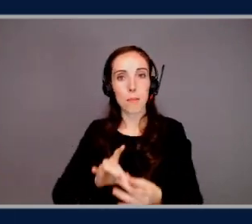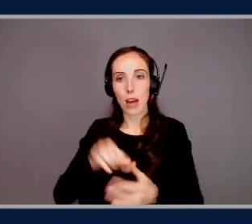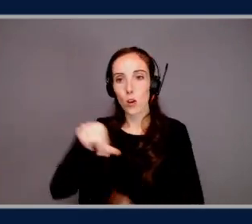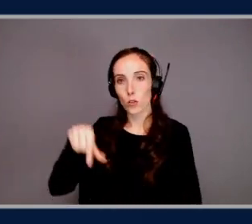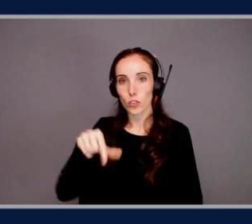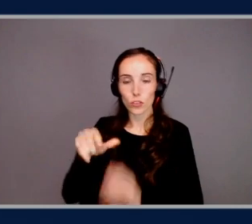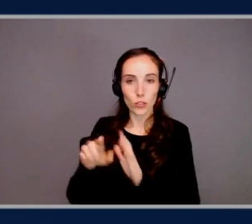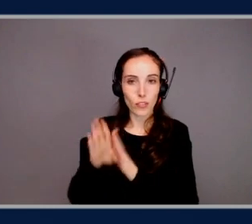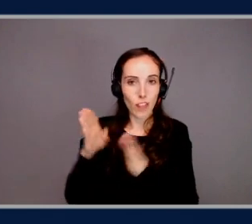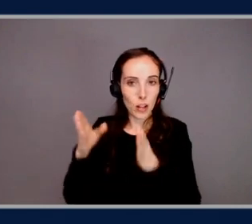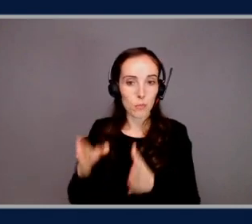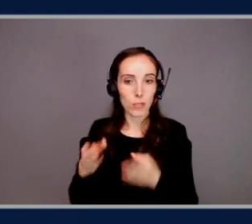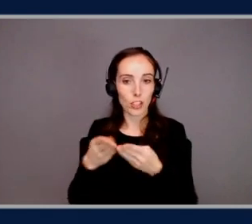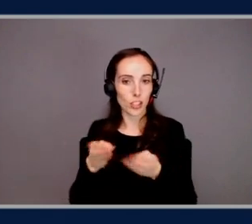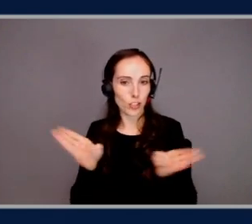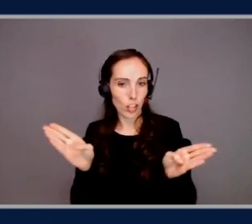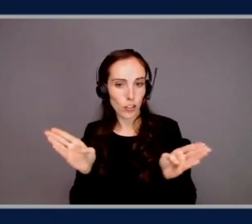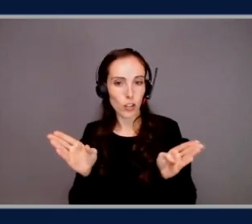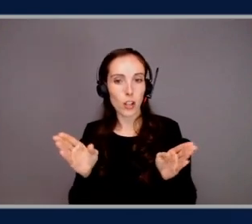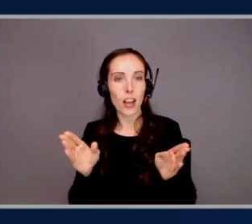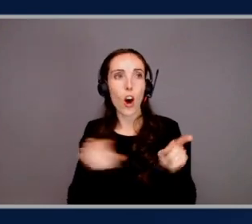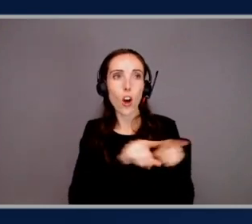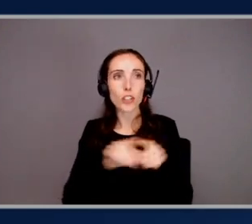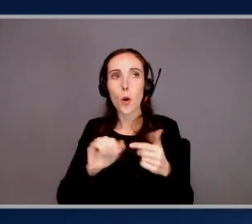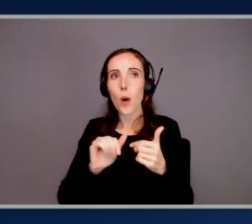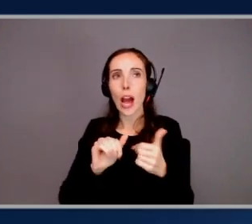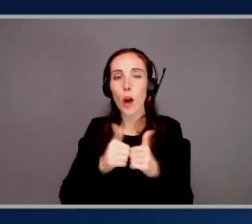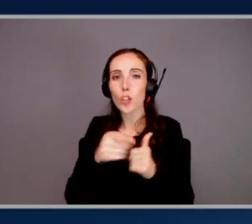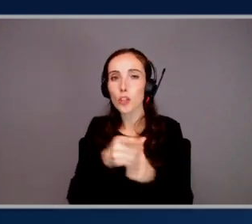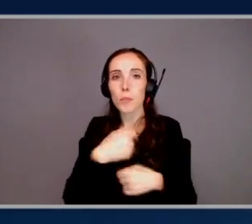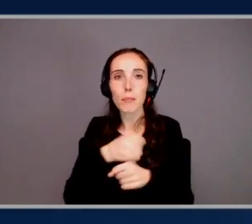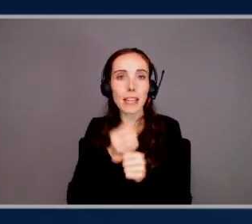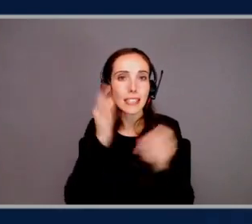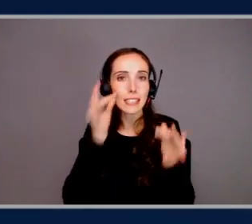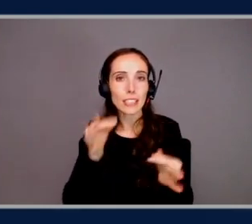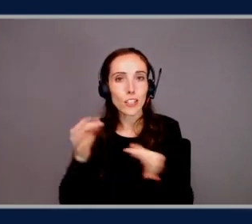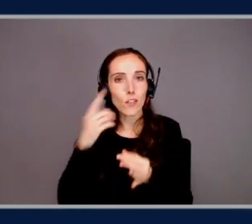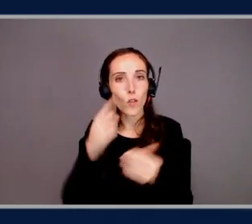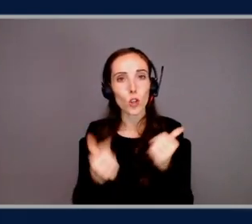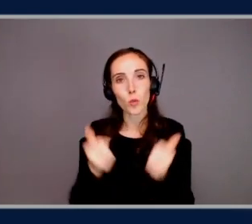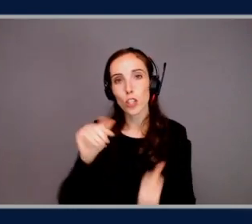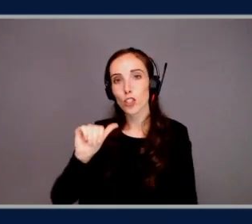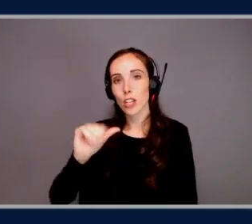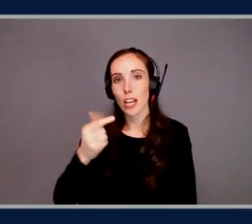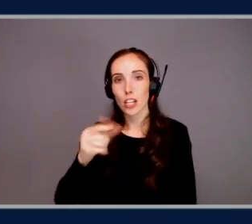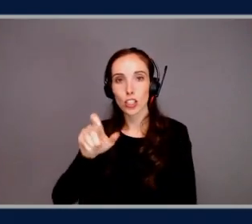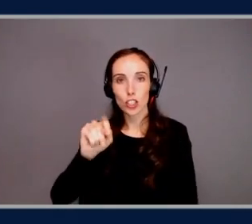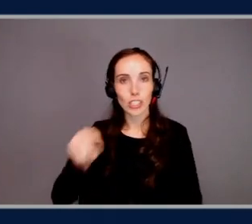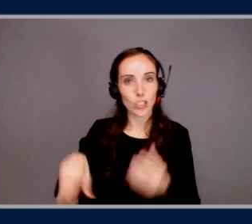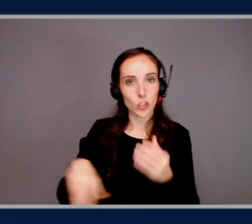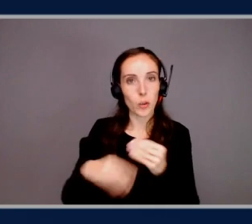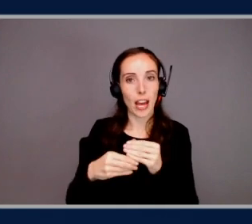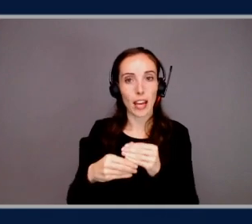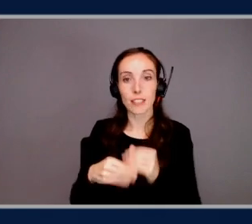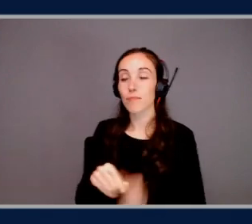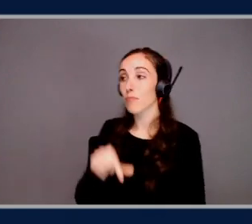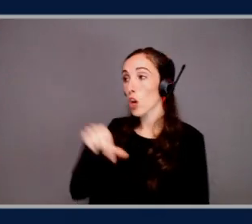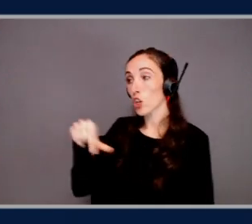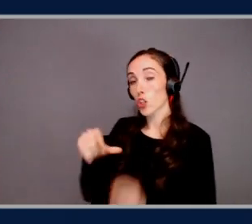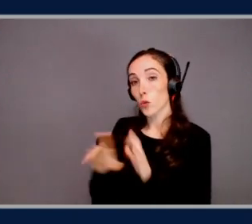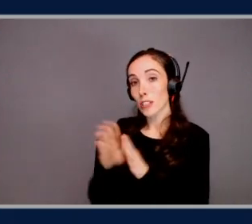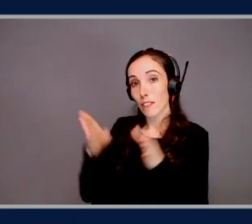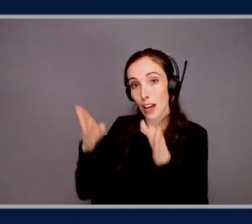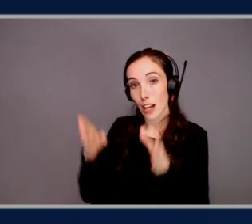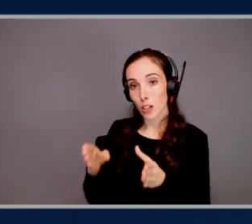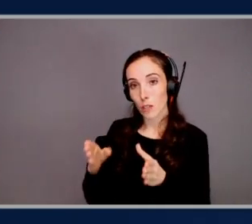that you're adding? How are you deciding which agents to add next, and what's that process like? Yeah, our goal here with Q Developer is to really remove undifferentiated